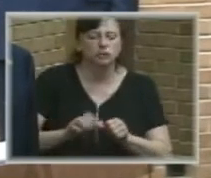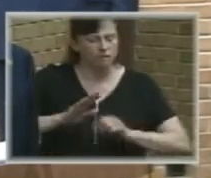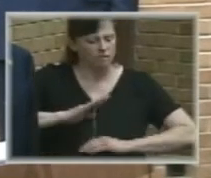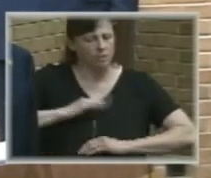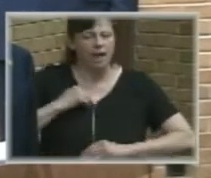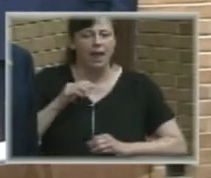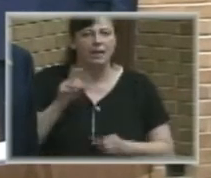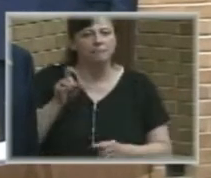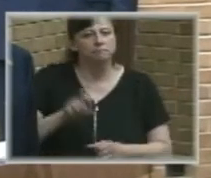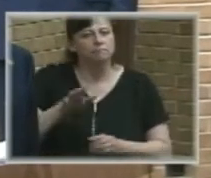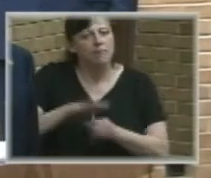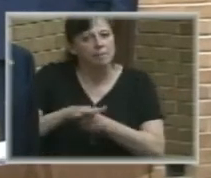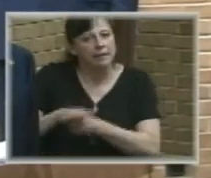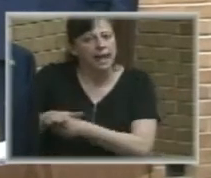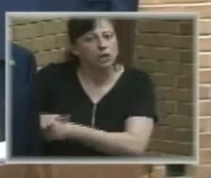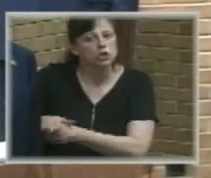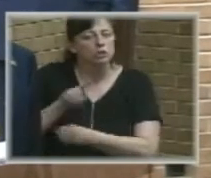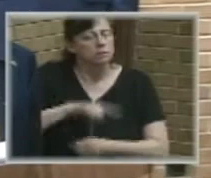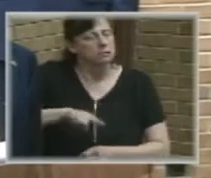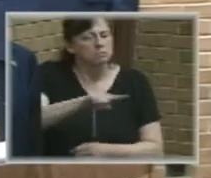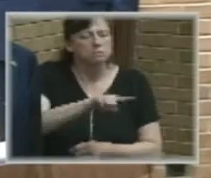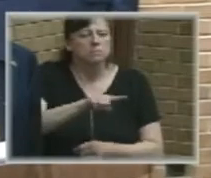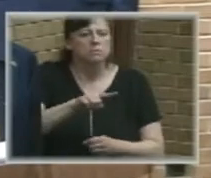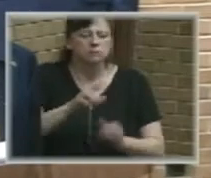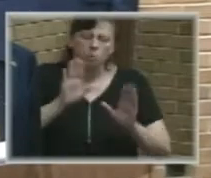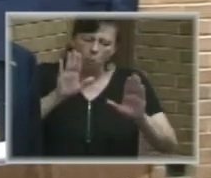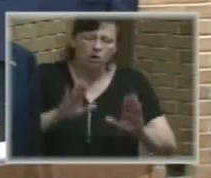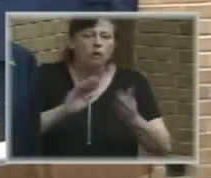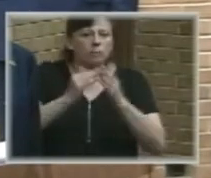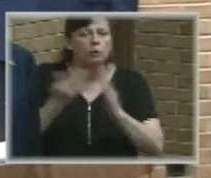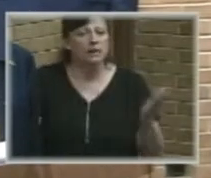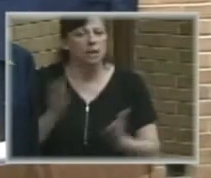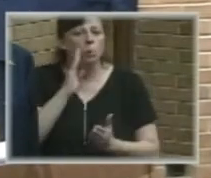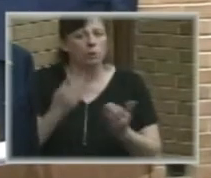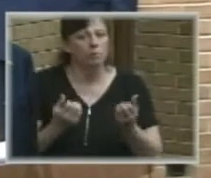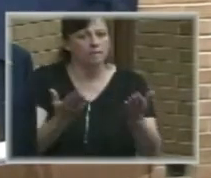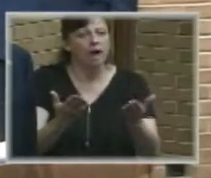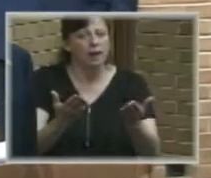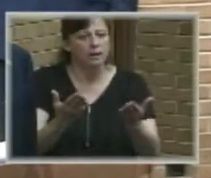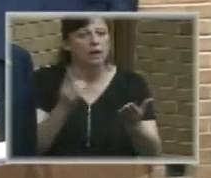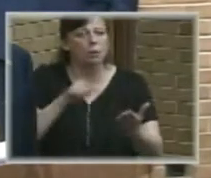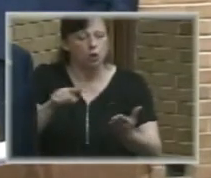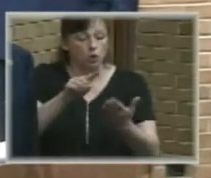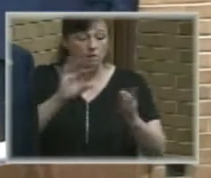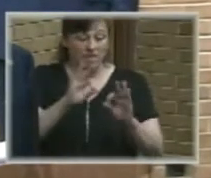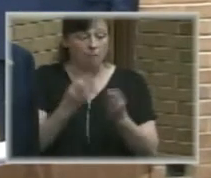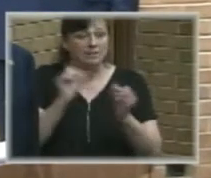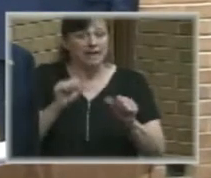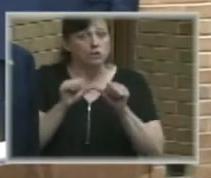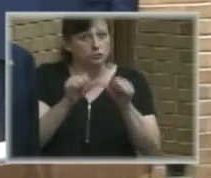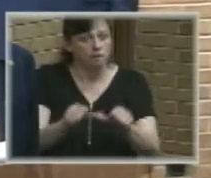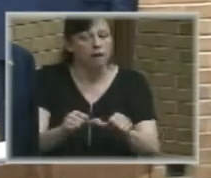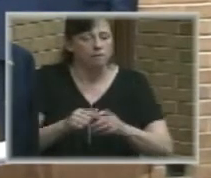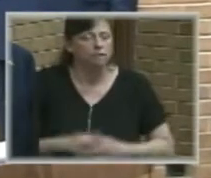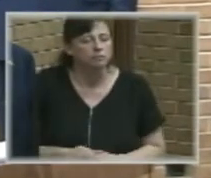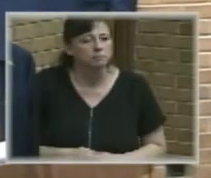community in which you and your families can thrive. The community that we serve relies on the police as a force of